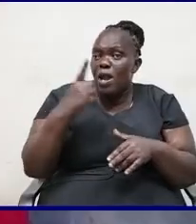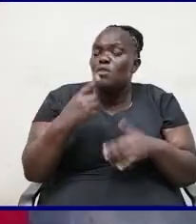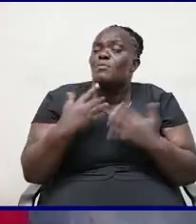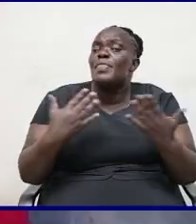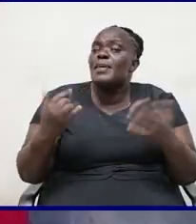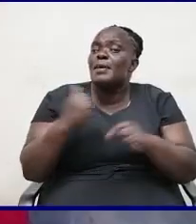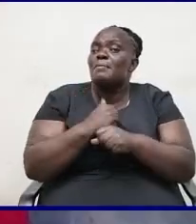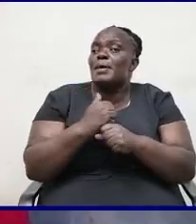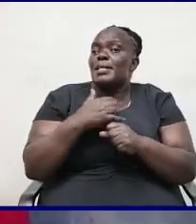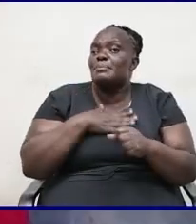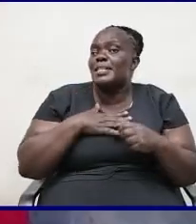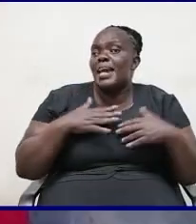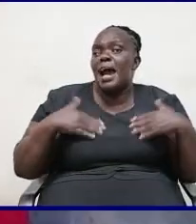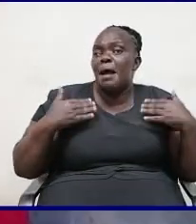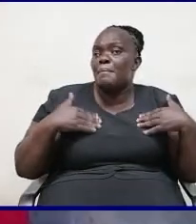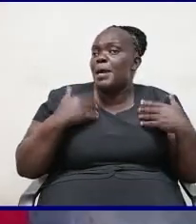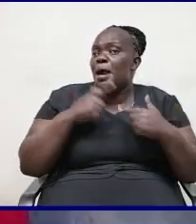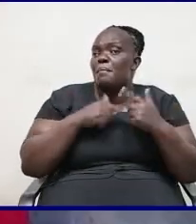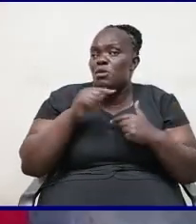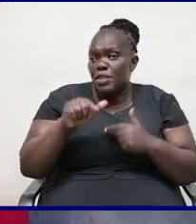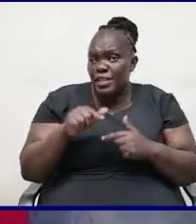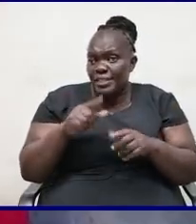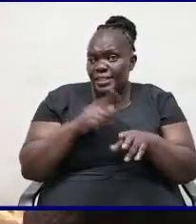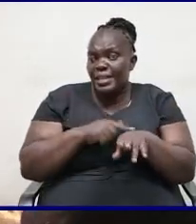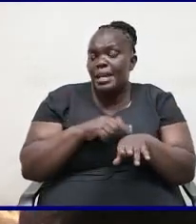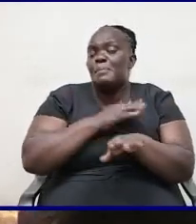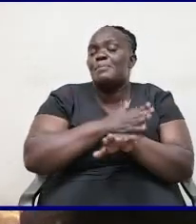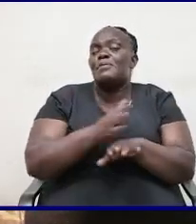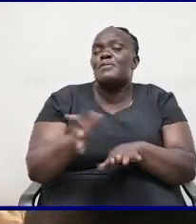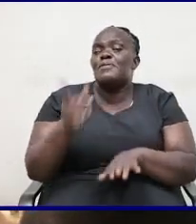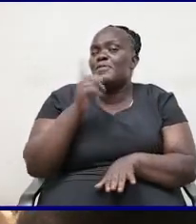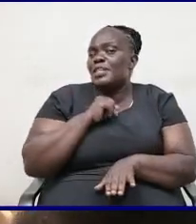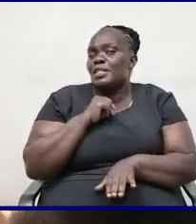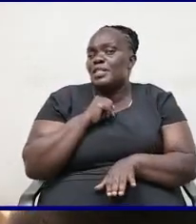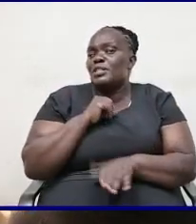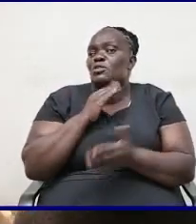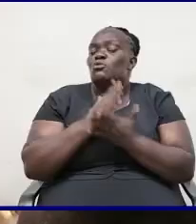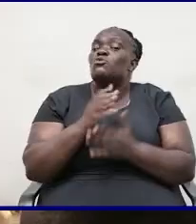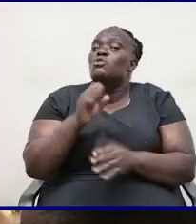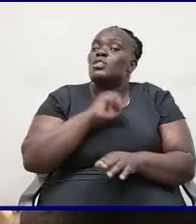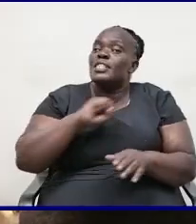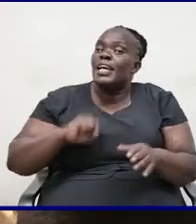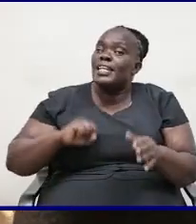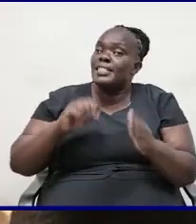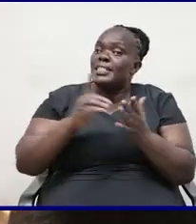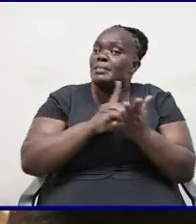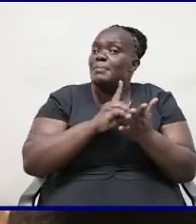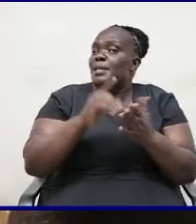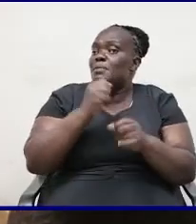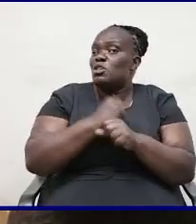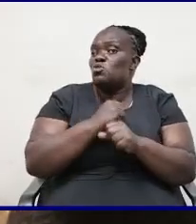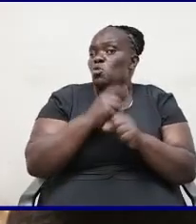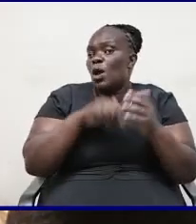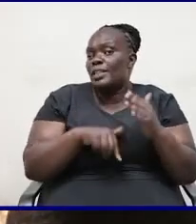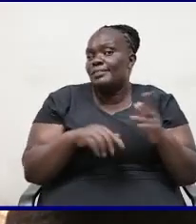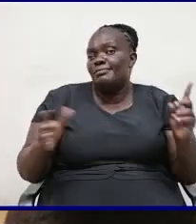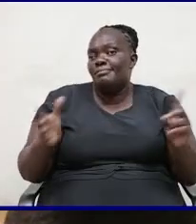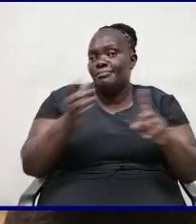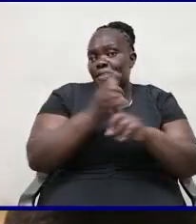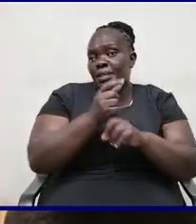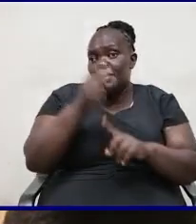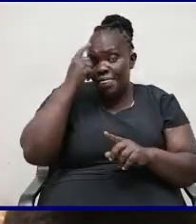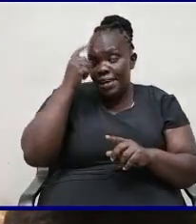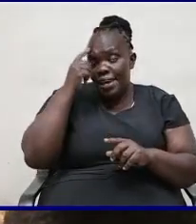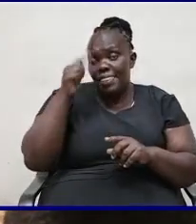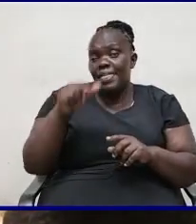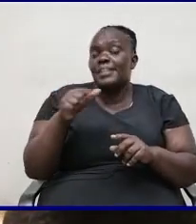that made me happy, and maybe you can talk now about it because time is really gone. Yes. Is your State Department and what you've been able to do. Correct. And I think